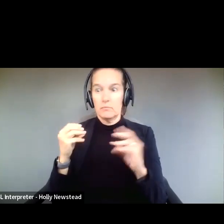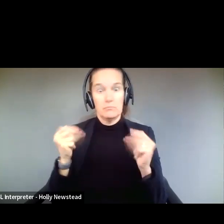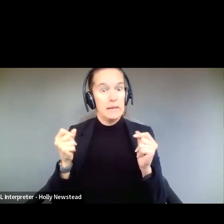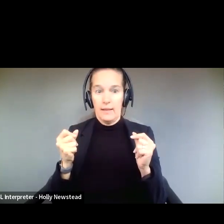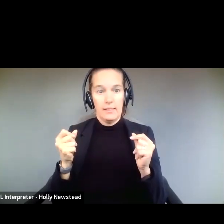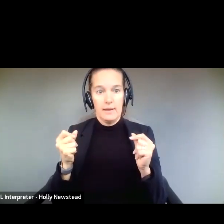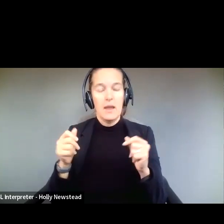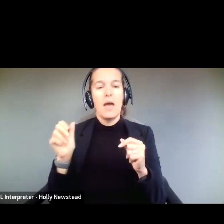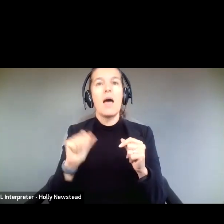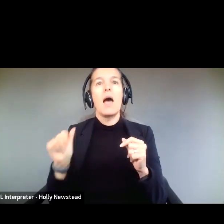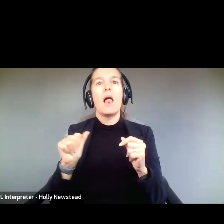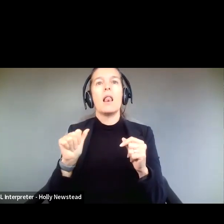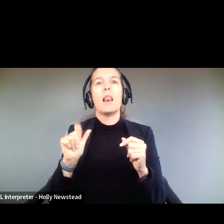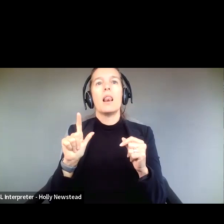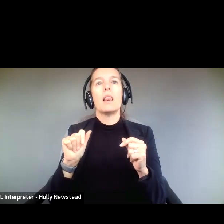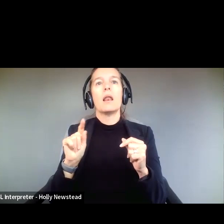at